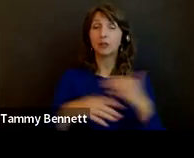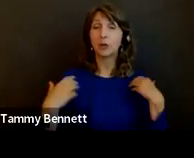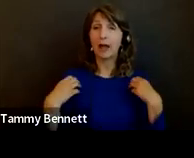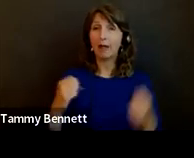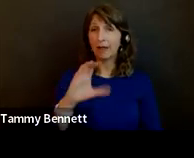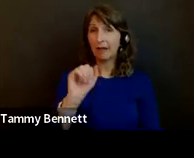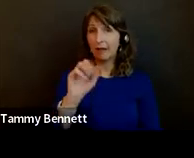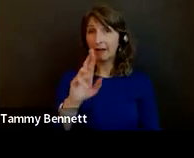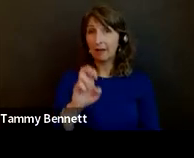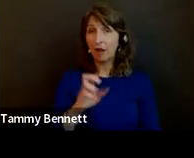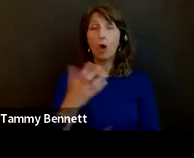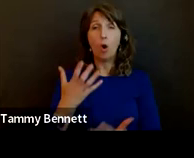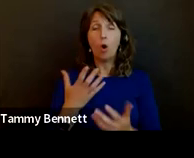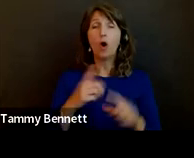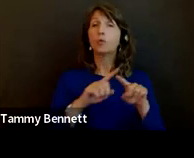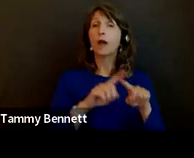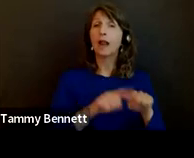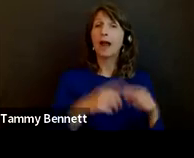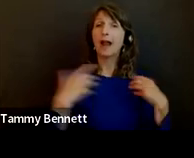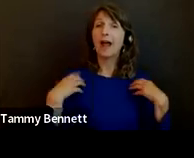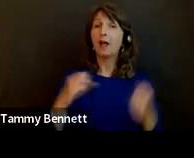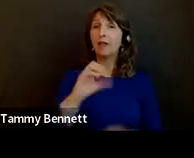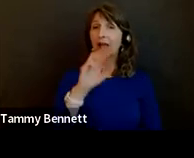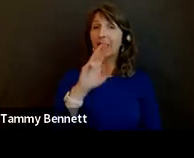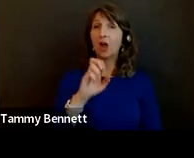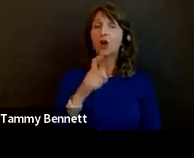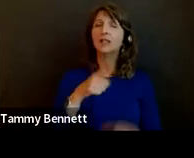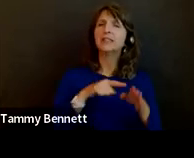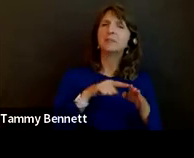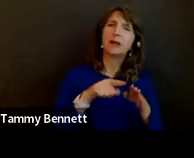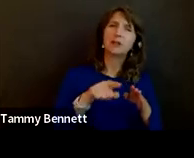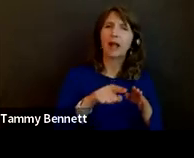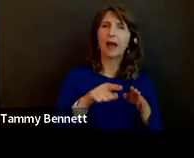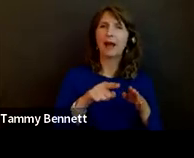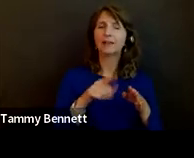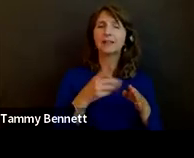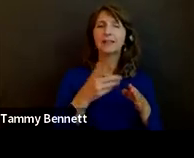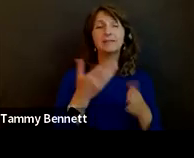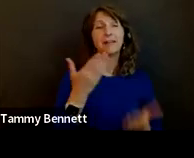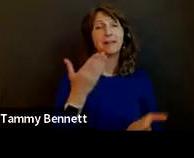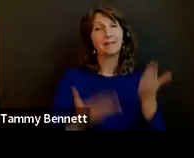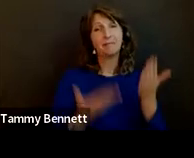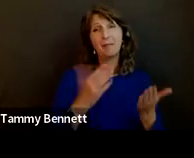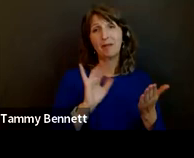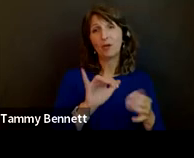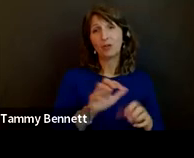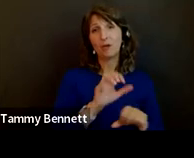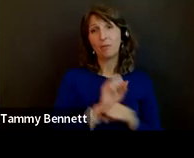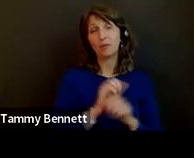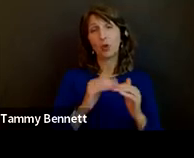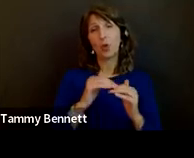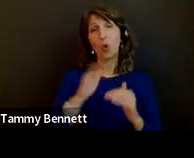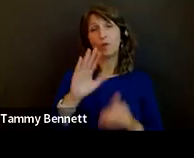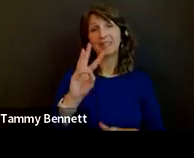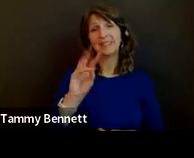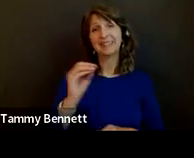requires specialty appointments, those appointments might be more than 60 days out from when you sign your paperwork. So you have